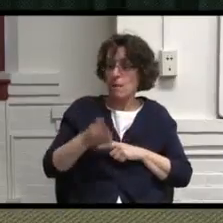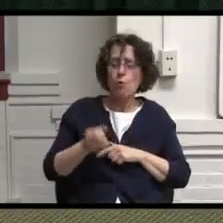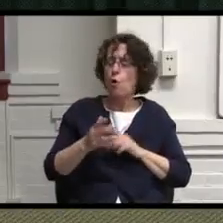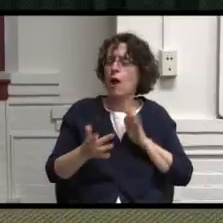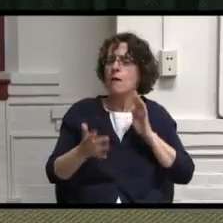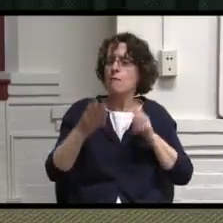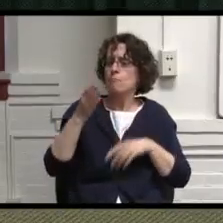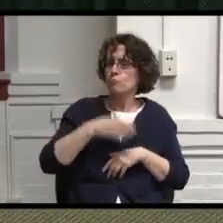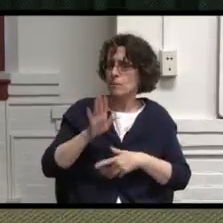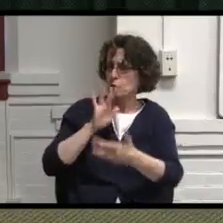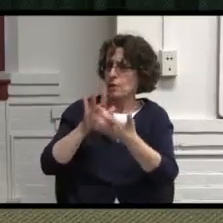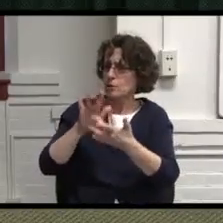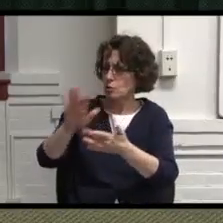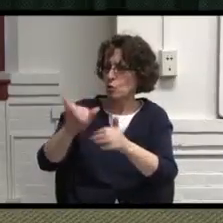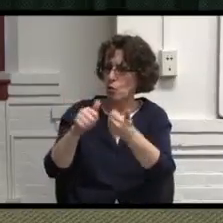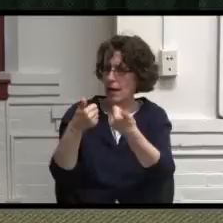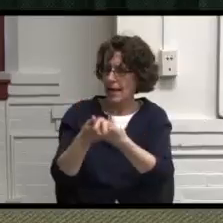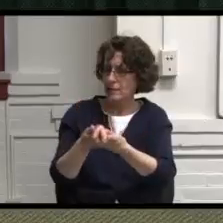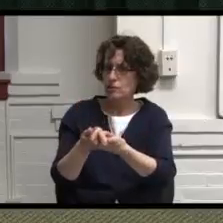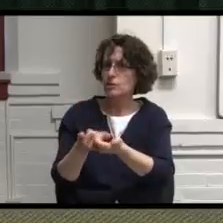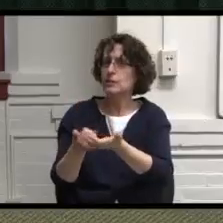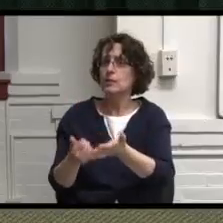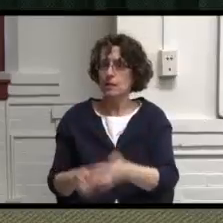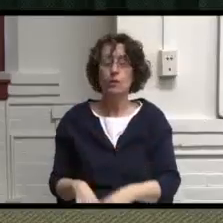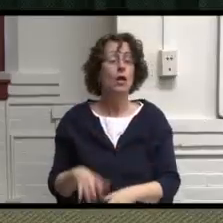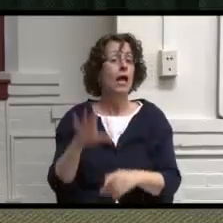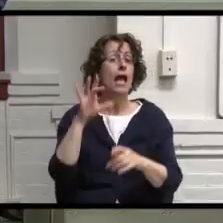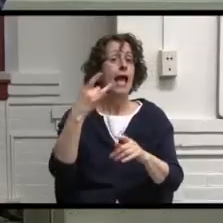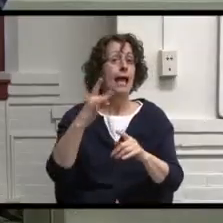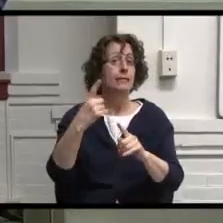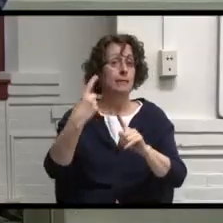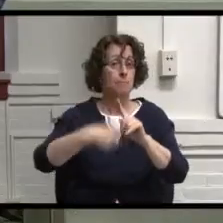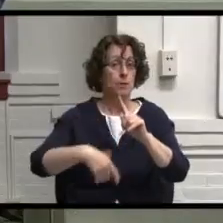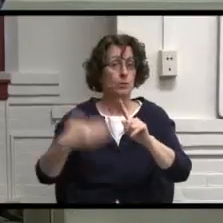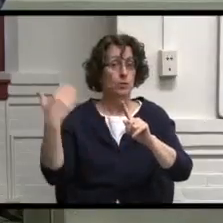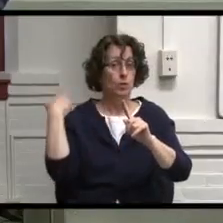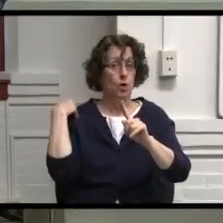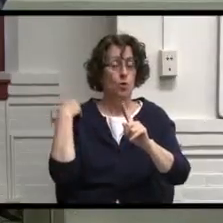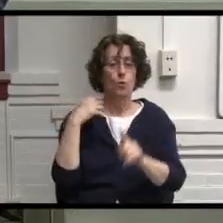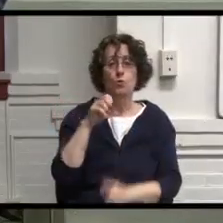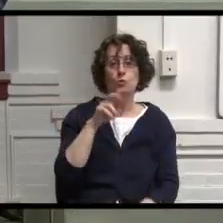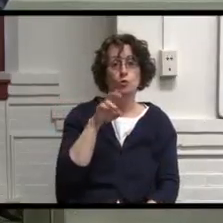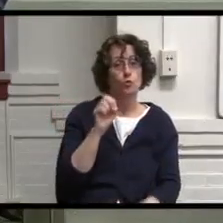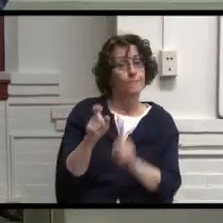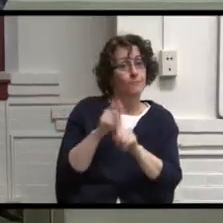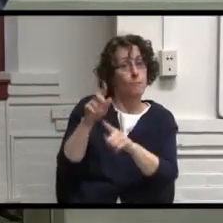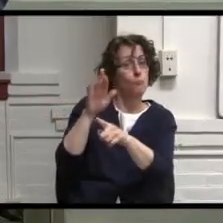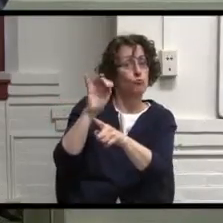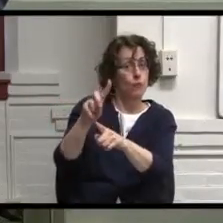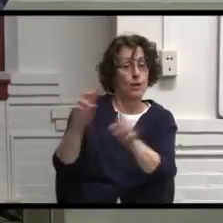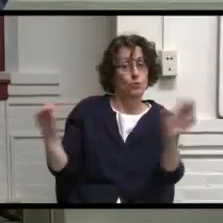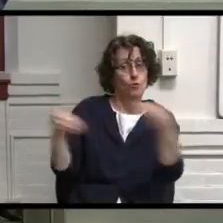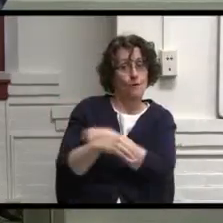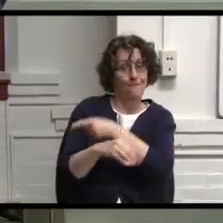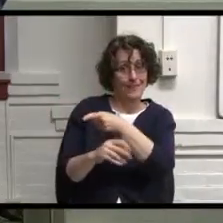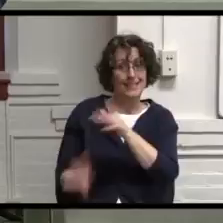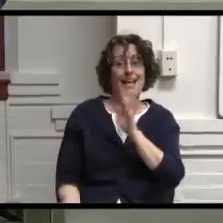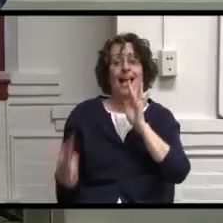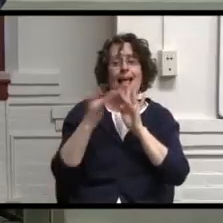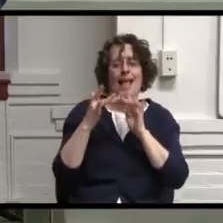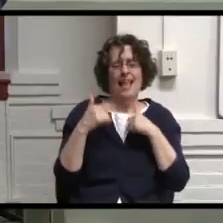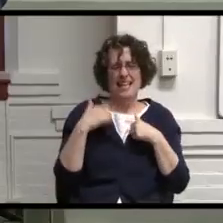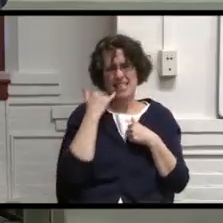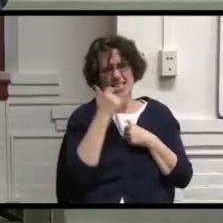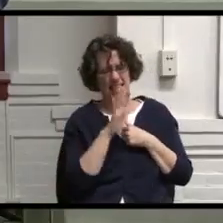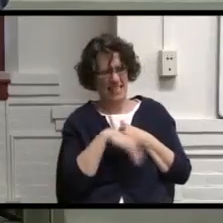Do you know what I mean? Does the river conservancy? How do we meet? Yeah, 18 months ago, I got a call from Sue Fillion asking, how do we